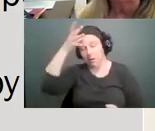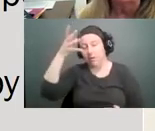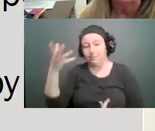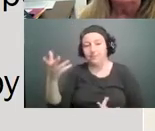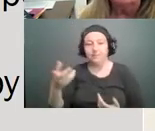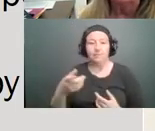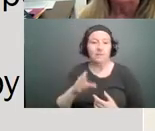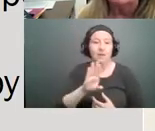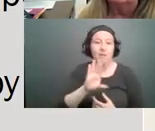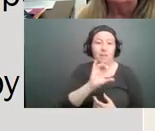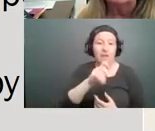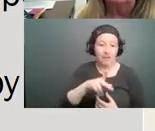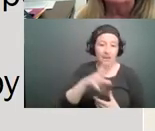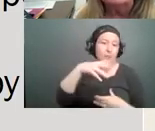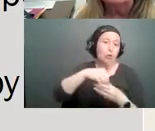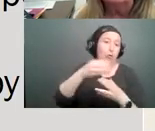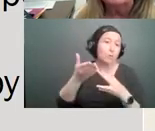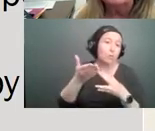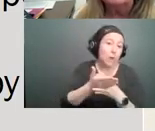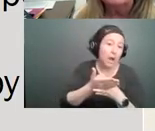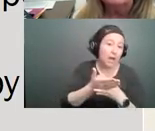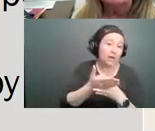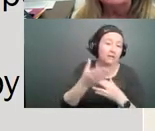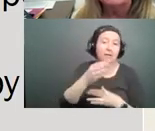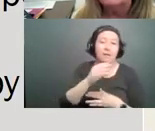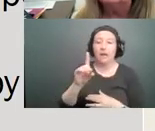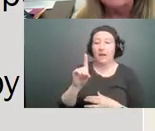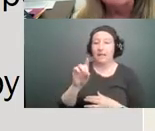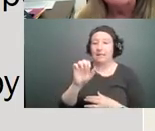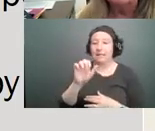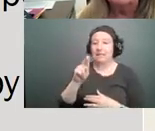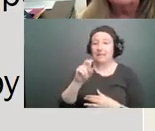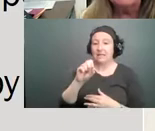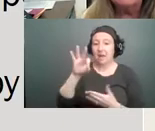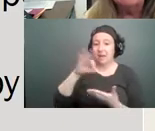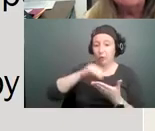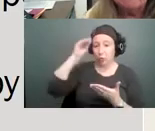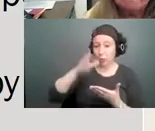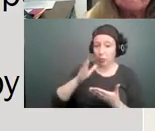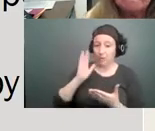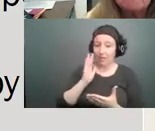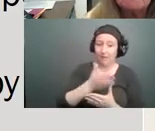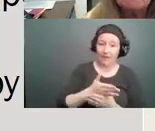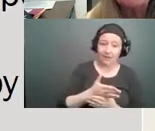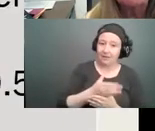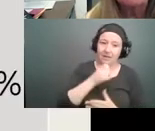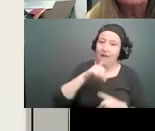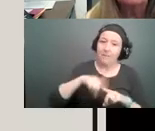that included breaks and the kind of the dean of student intervention, not based on data.